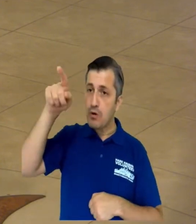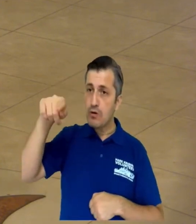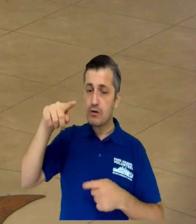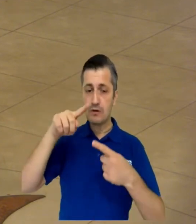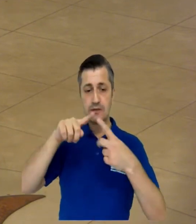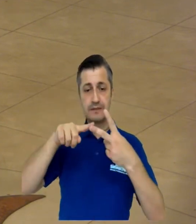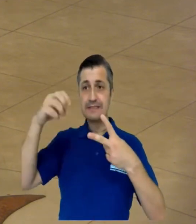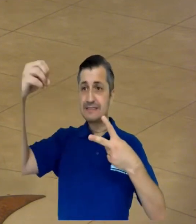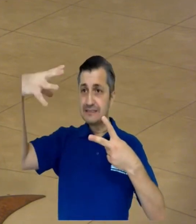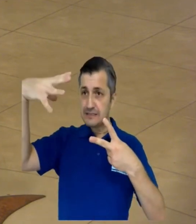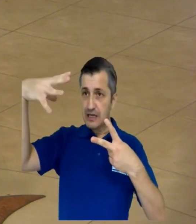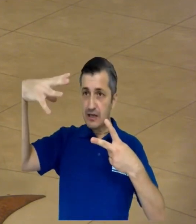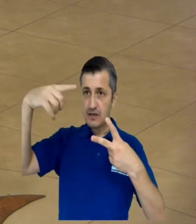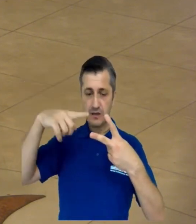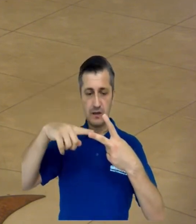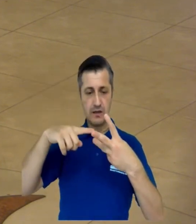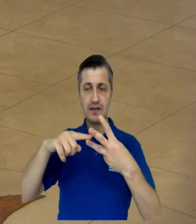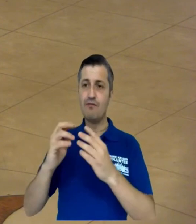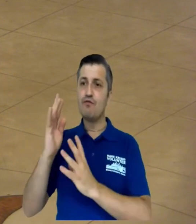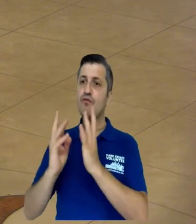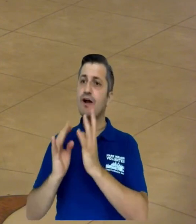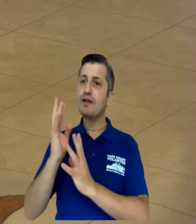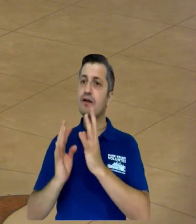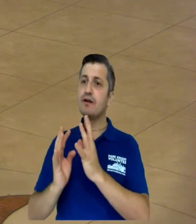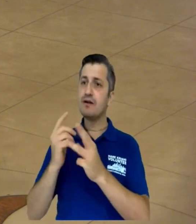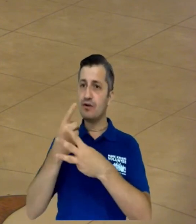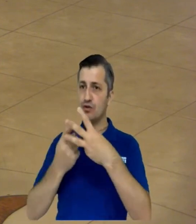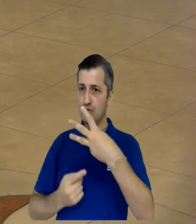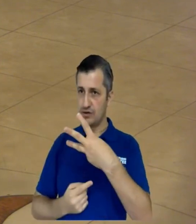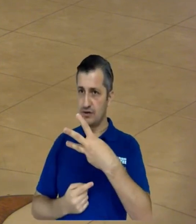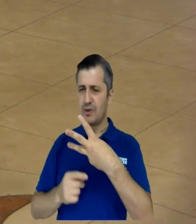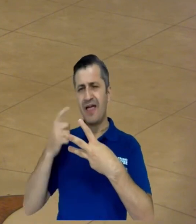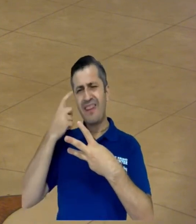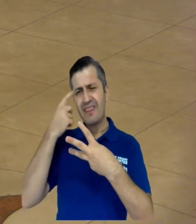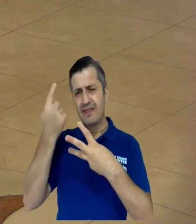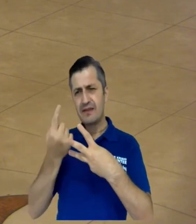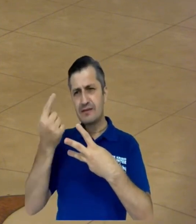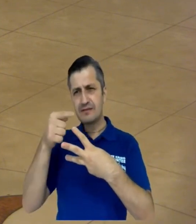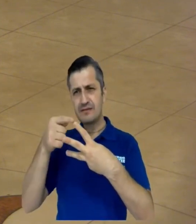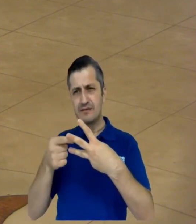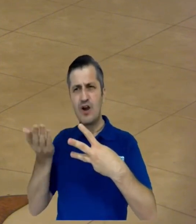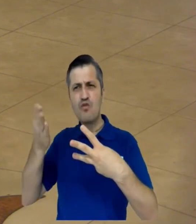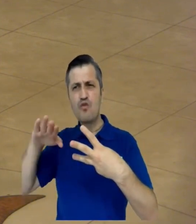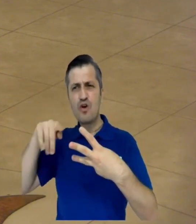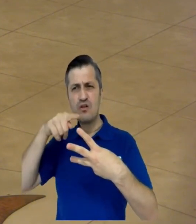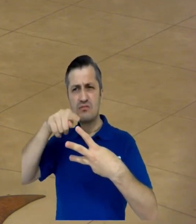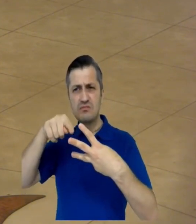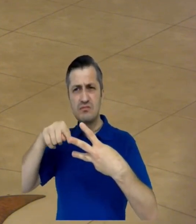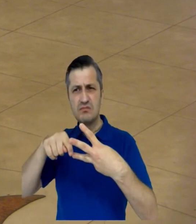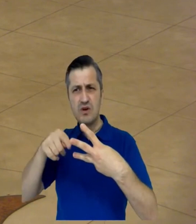and fire, right? And if you think about it, where does this come from?